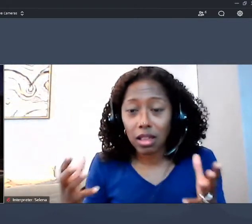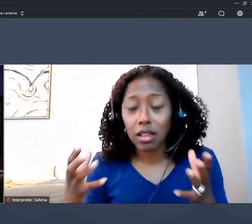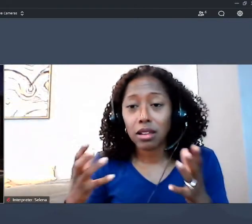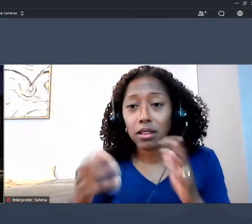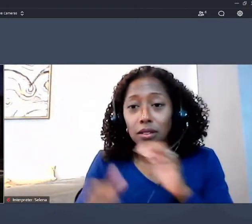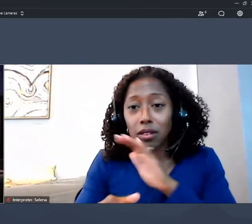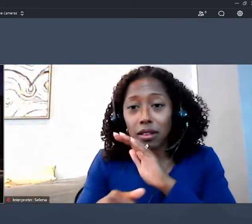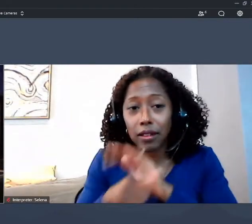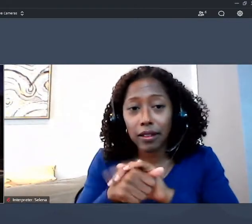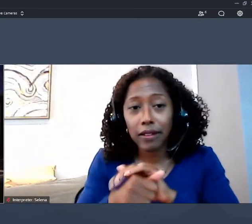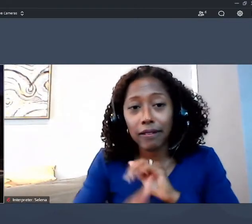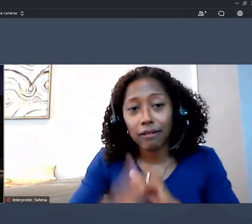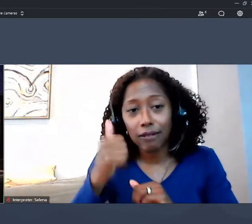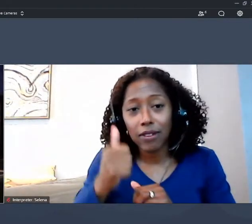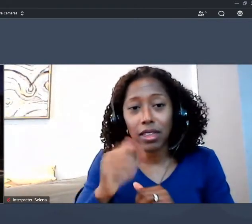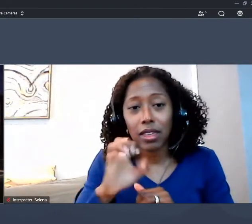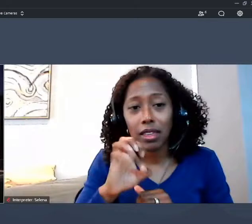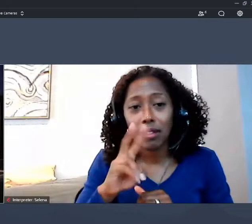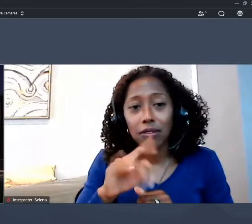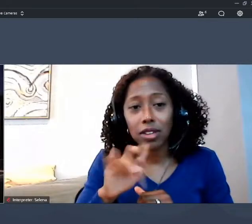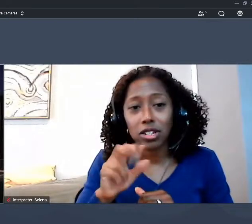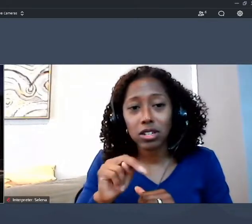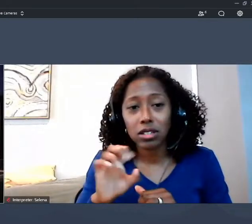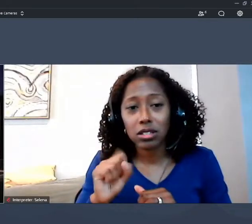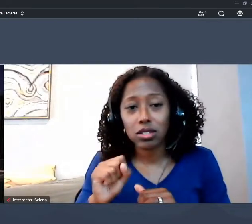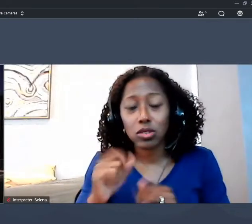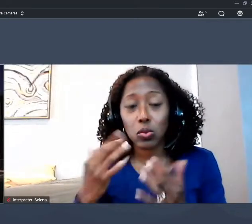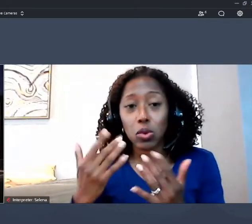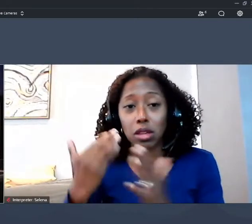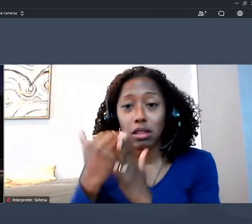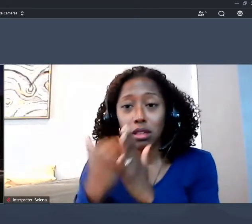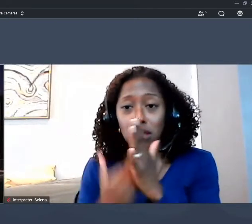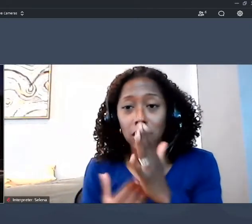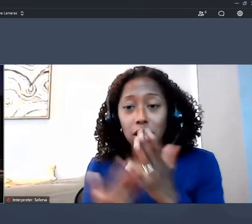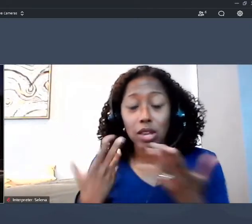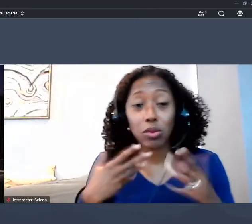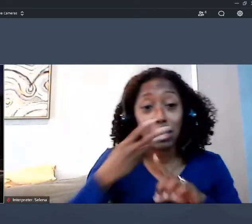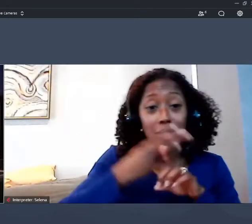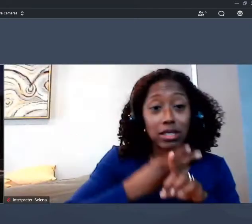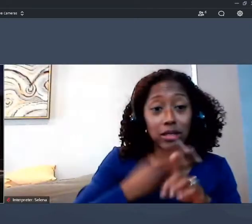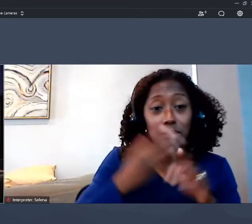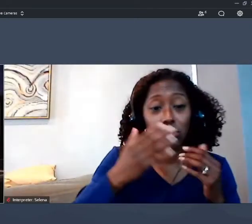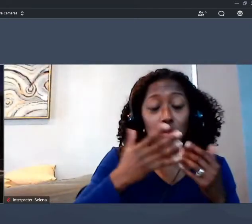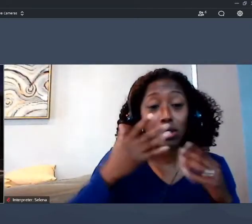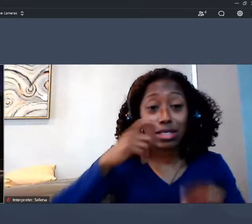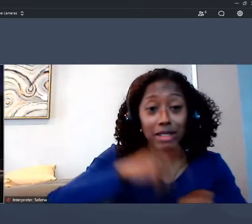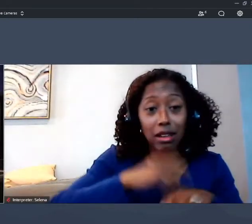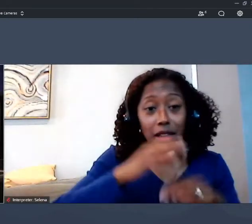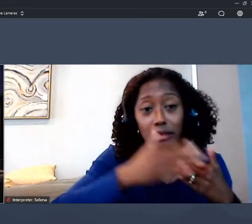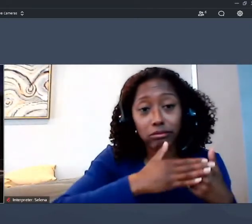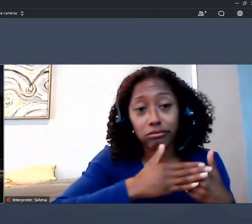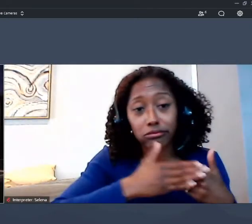happen is this be a period of time where we have multiple